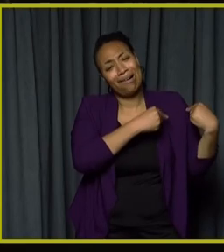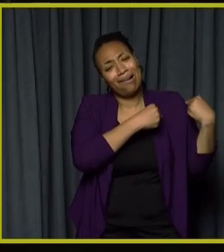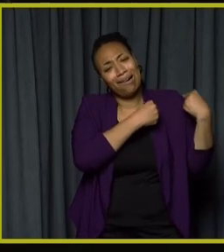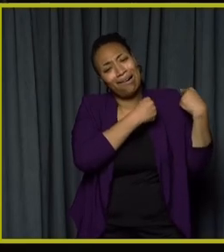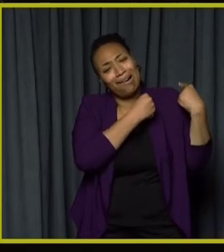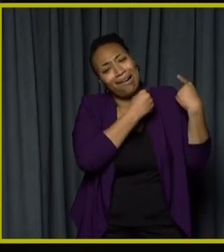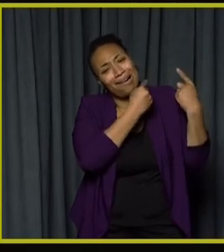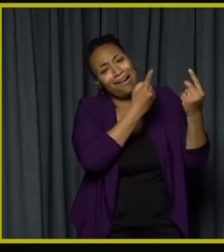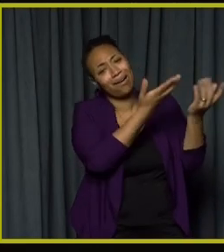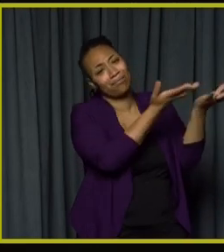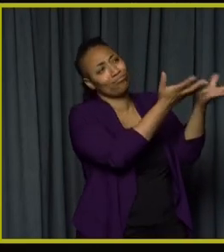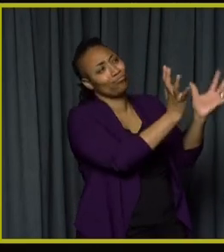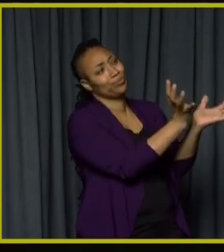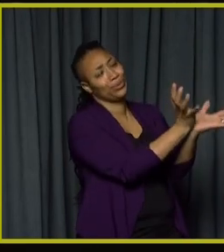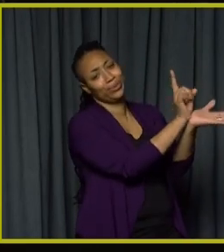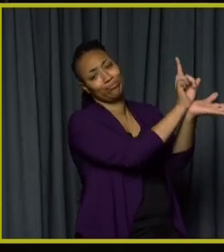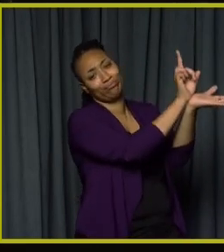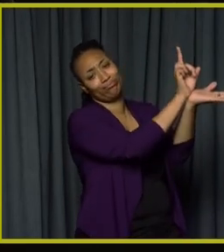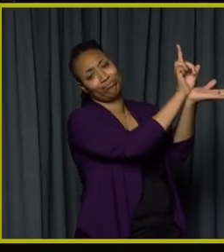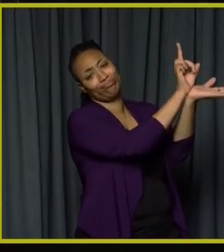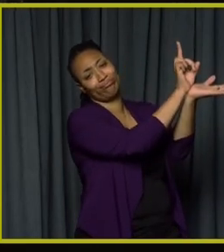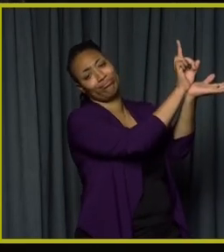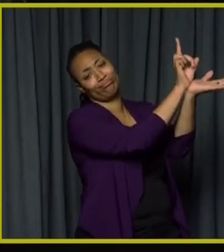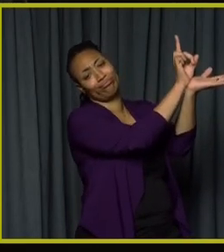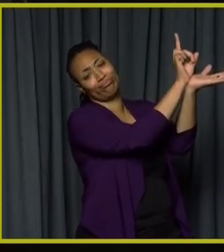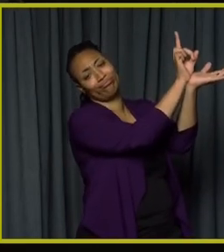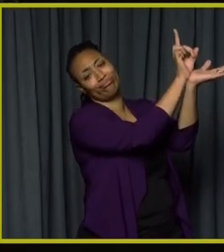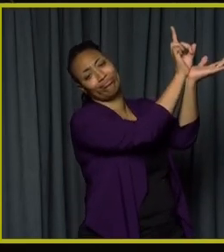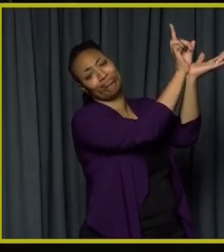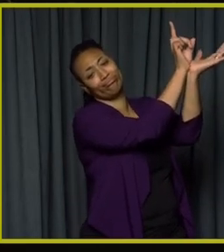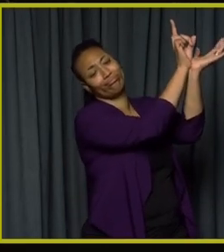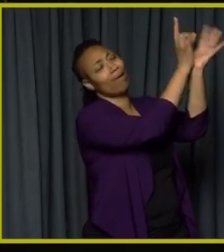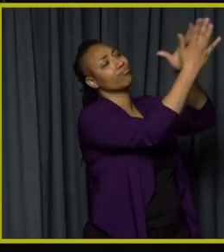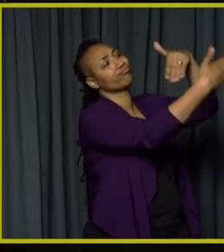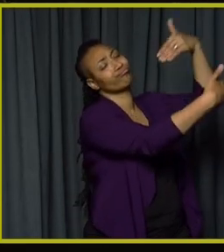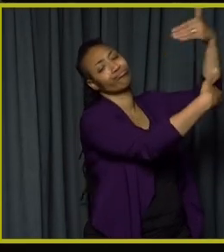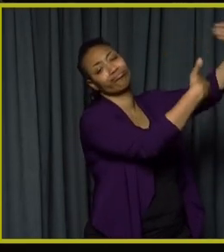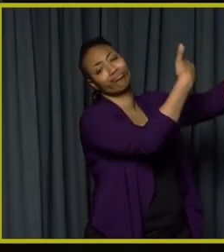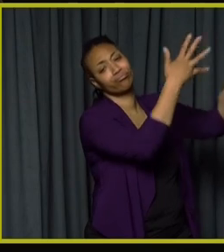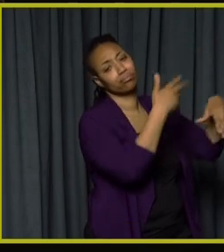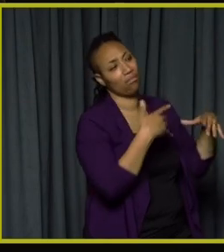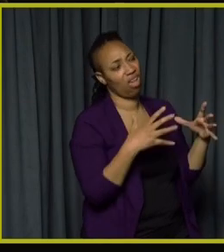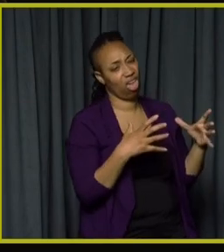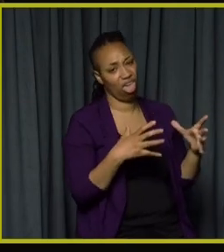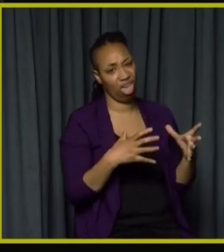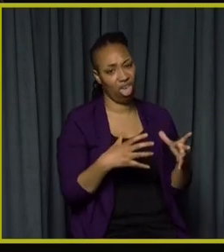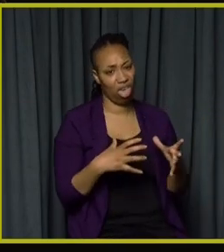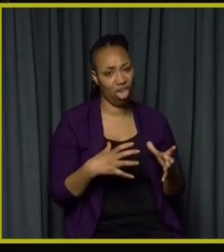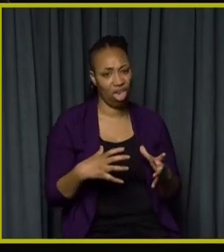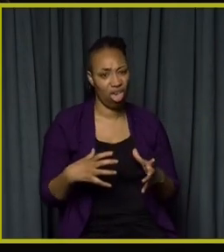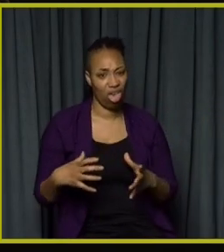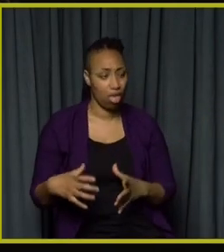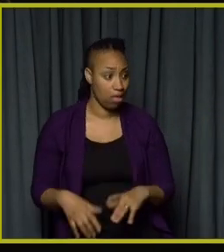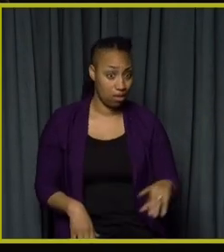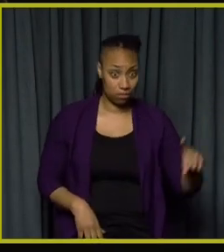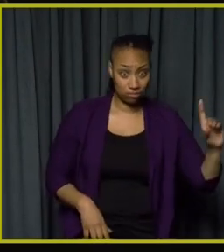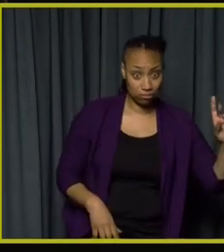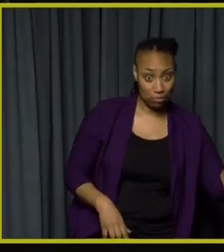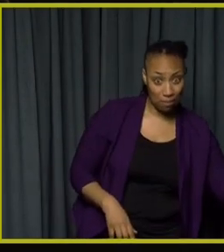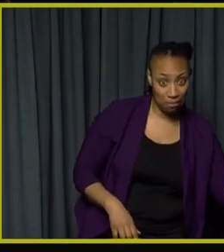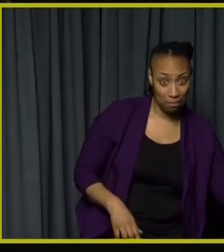comfortable with other folks' death. Truth of the matter is, Republicans racialized death and too many